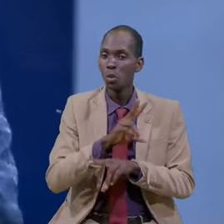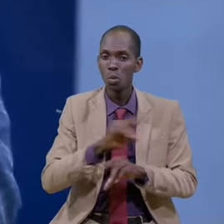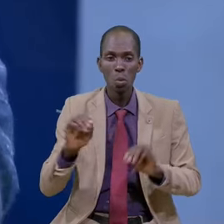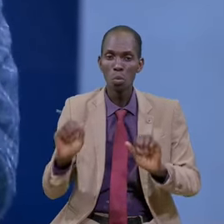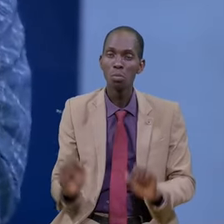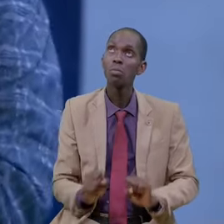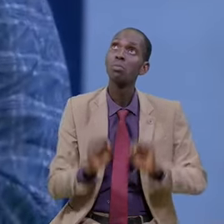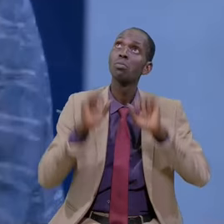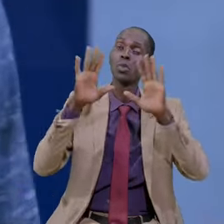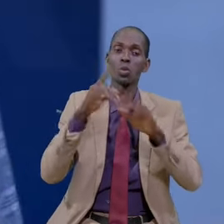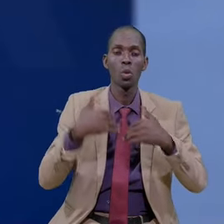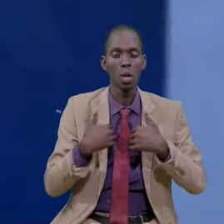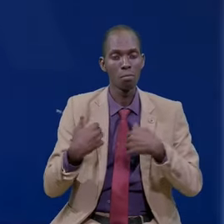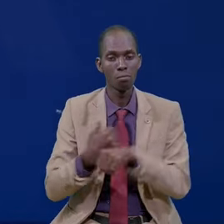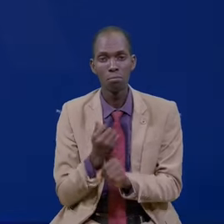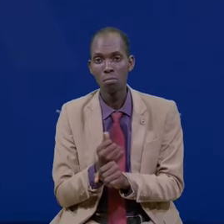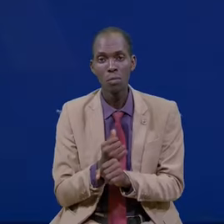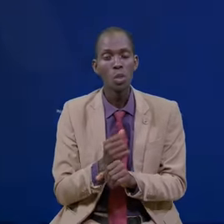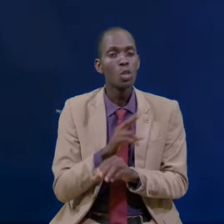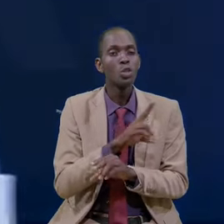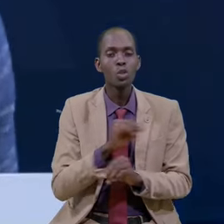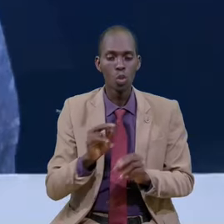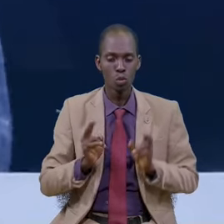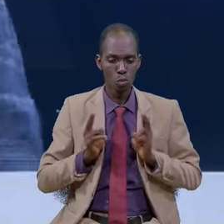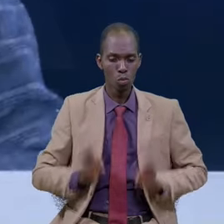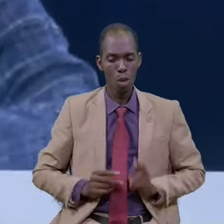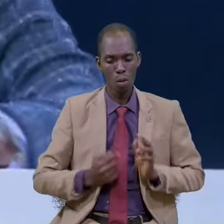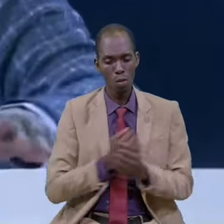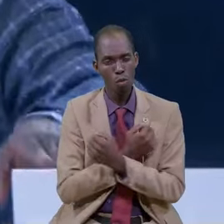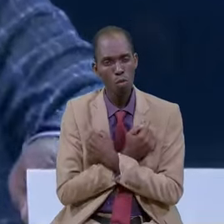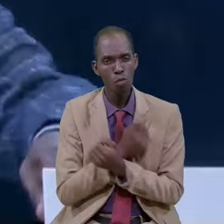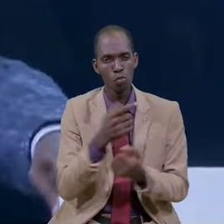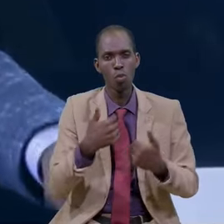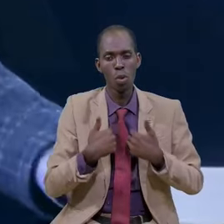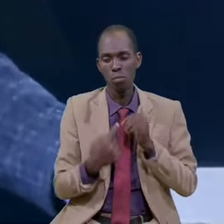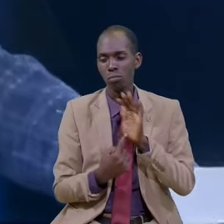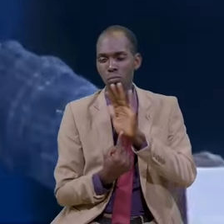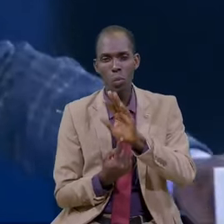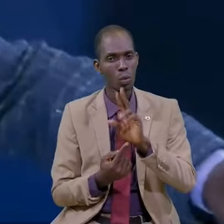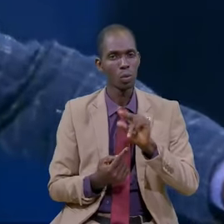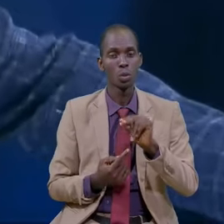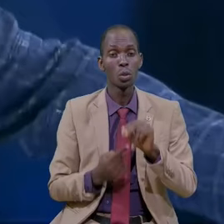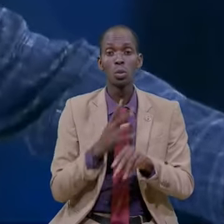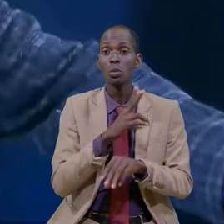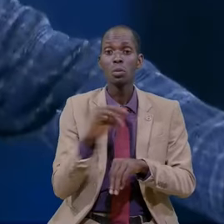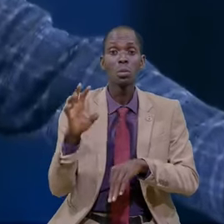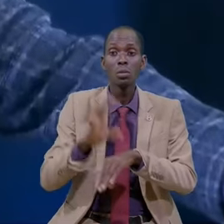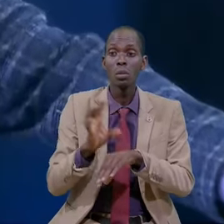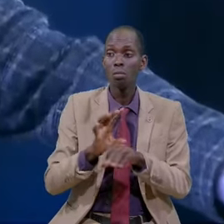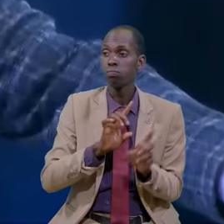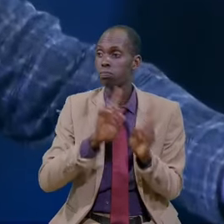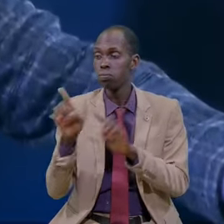have made human love you have show attendance you have